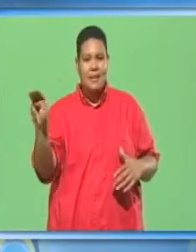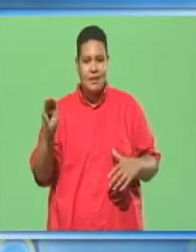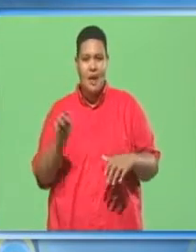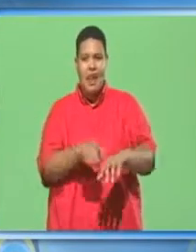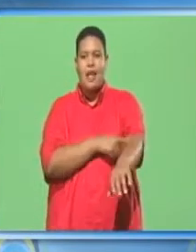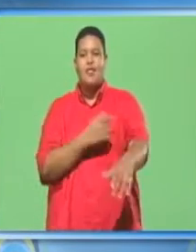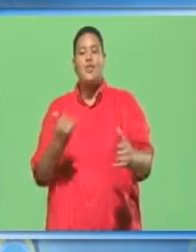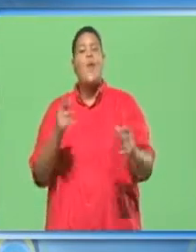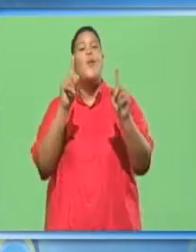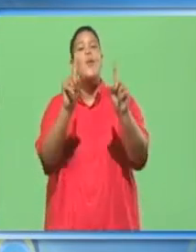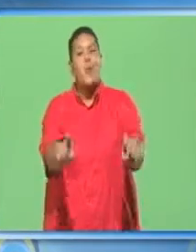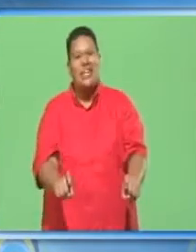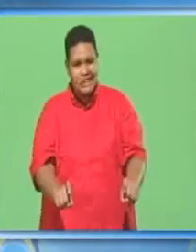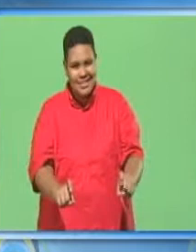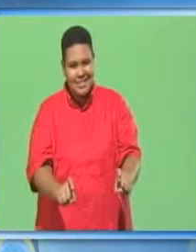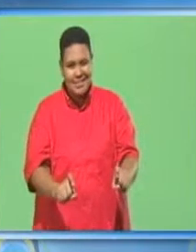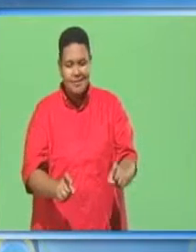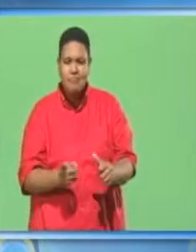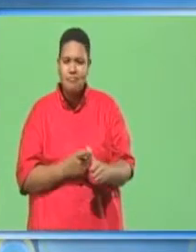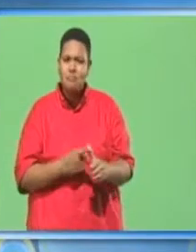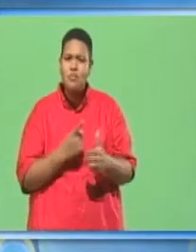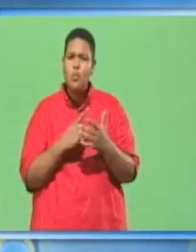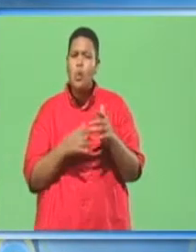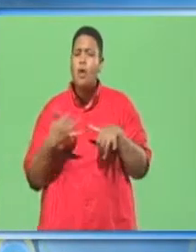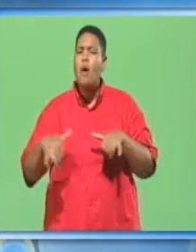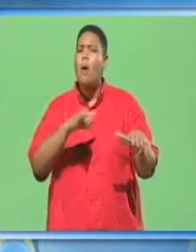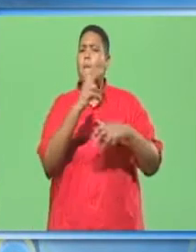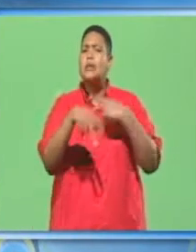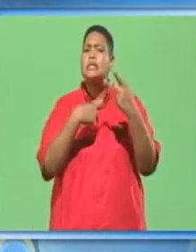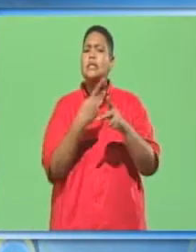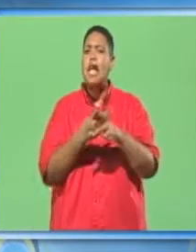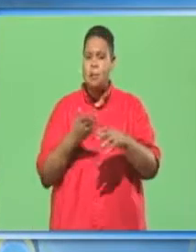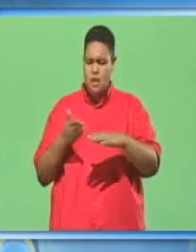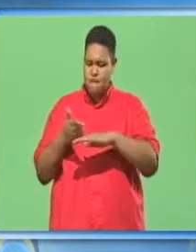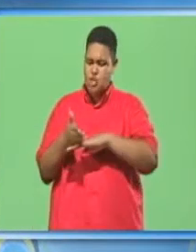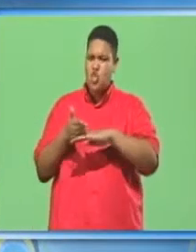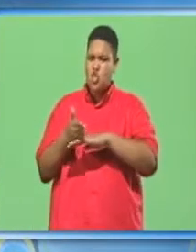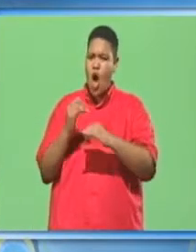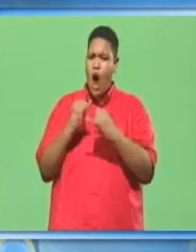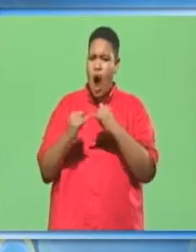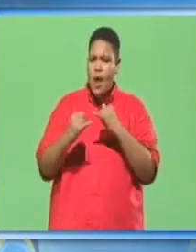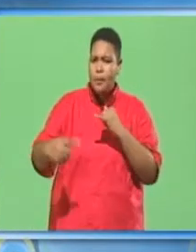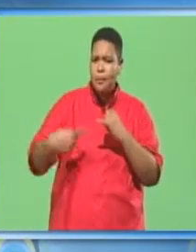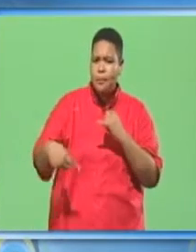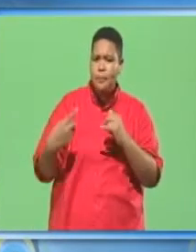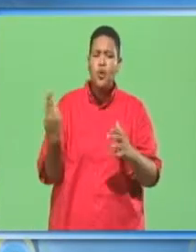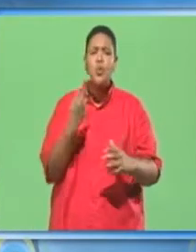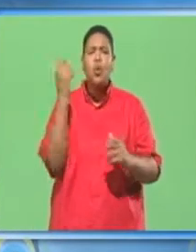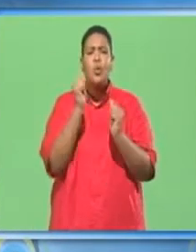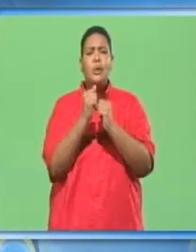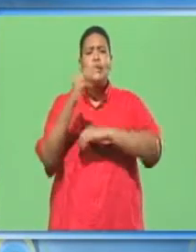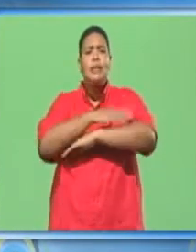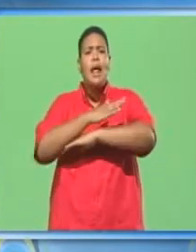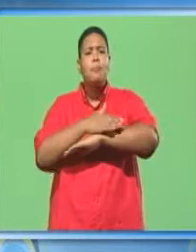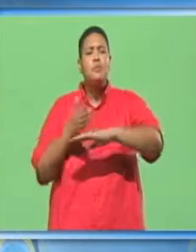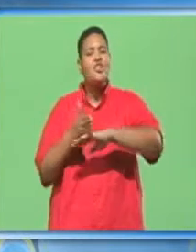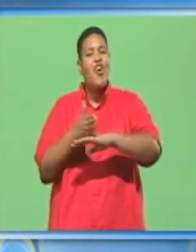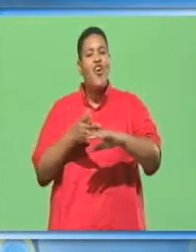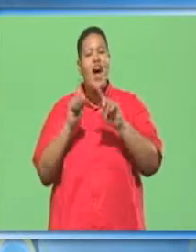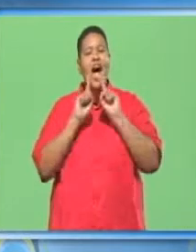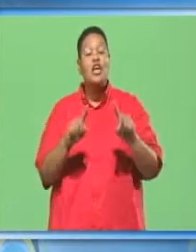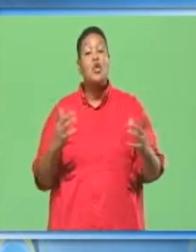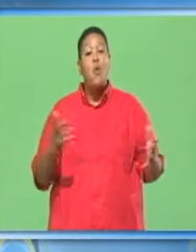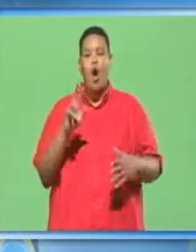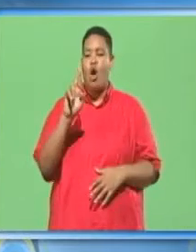Quiz. Question 1. What are the common types of saw blades used with table saw? Answer: rip